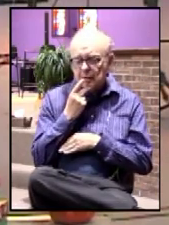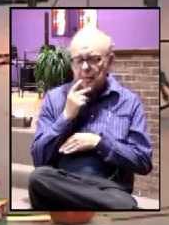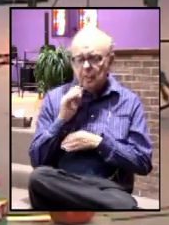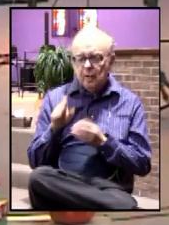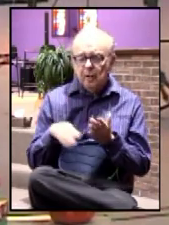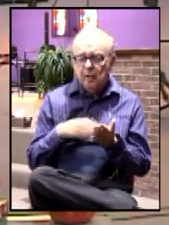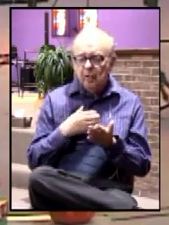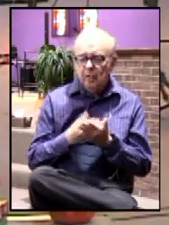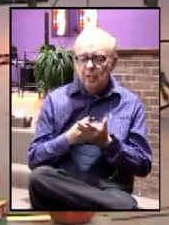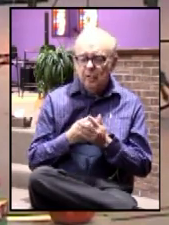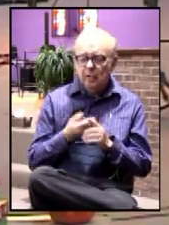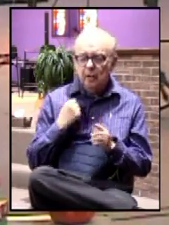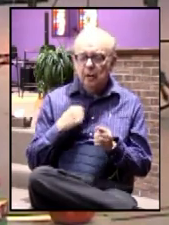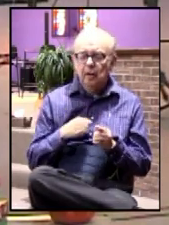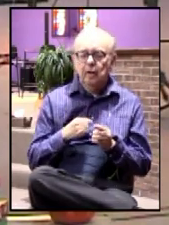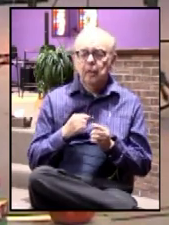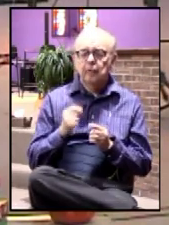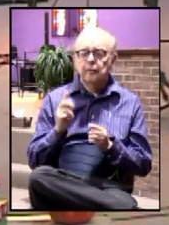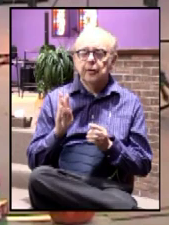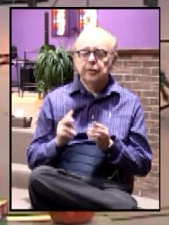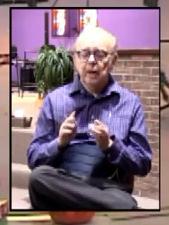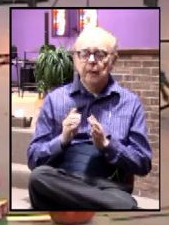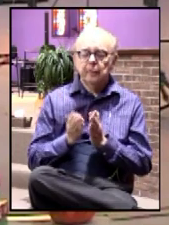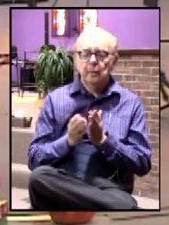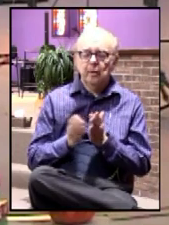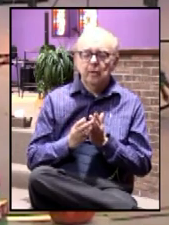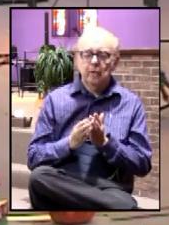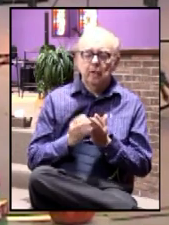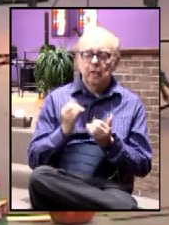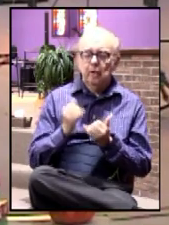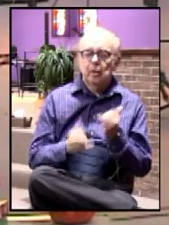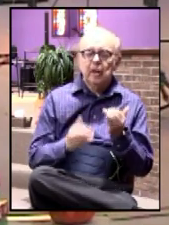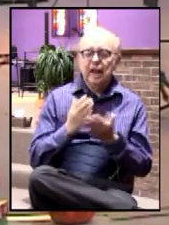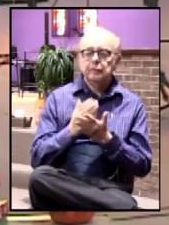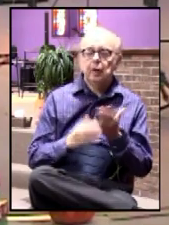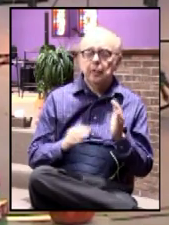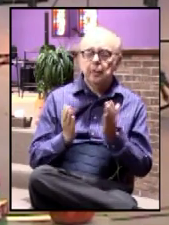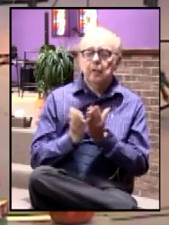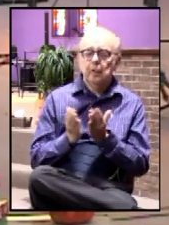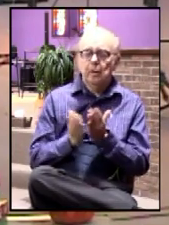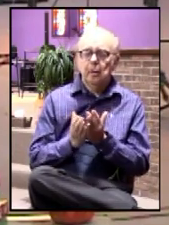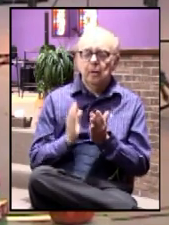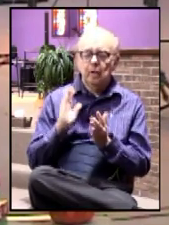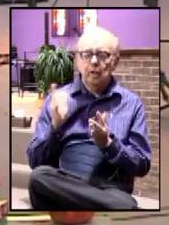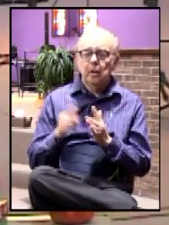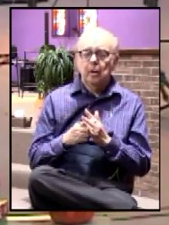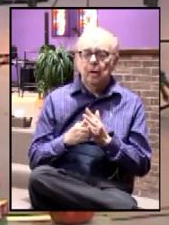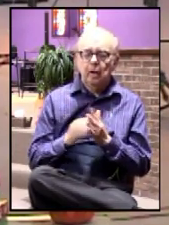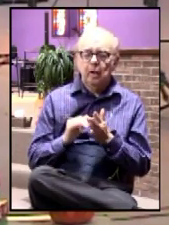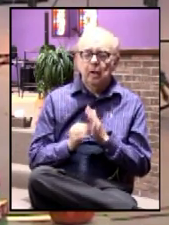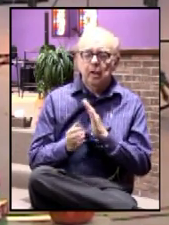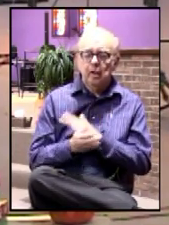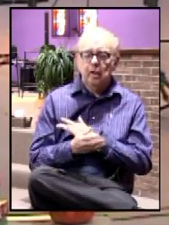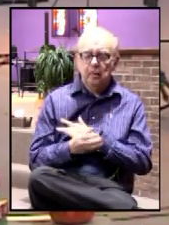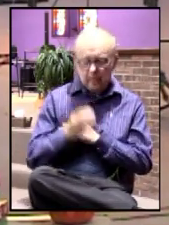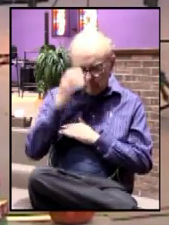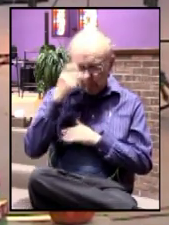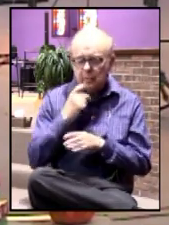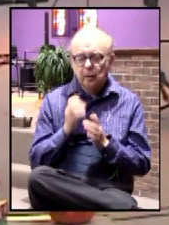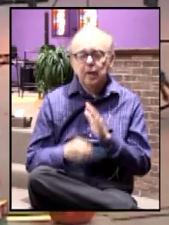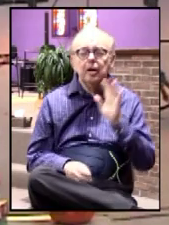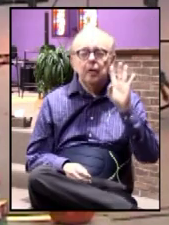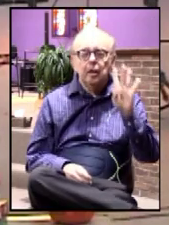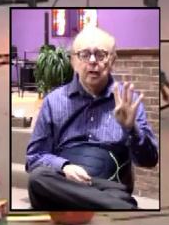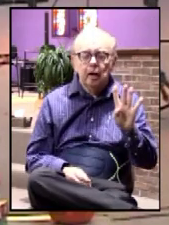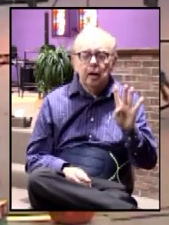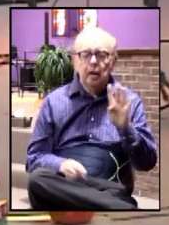coming not from the first half of the book, but we're going to go to the latter half of the book. And we're going to start this morning with Ephesians